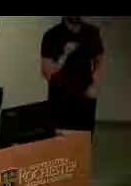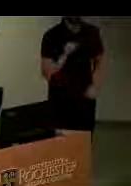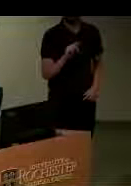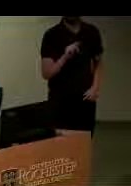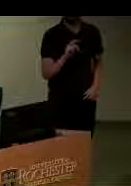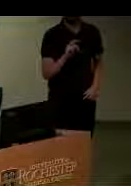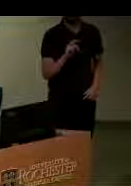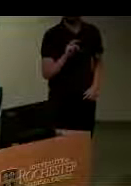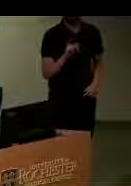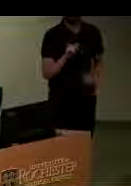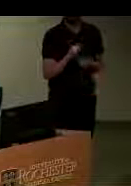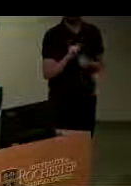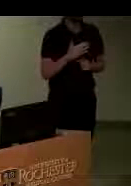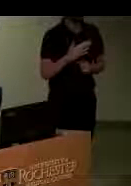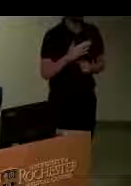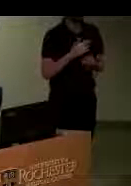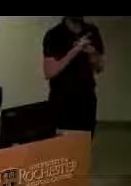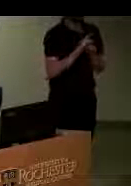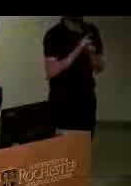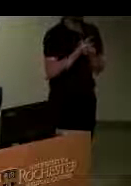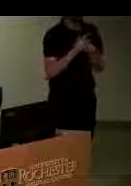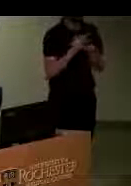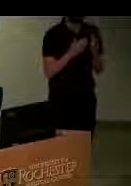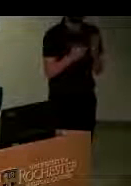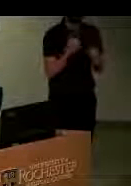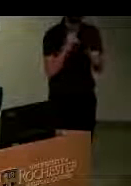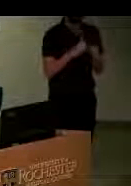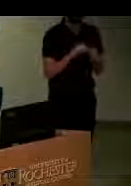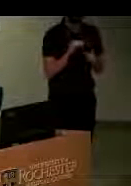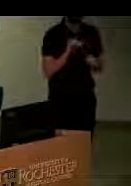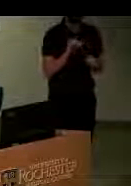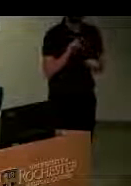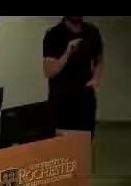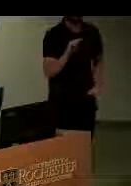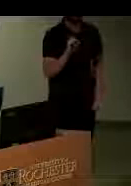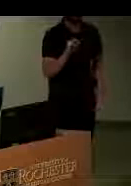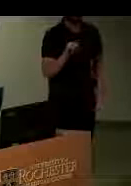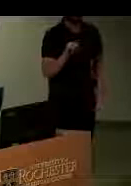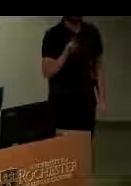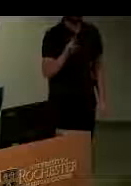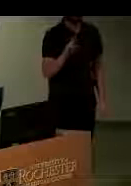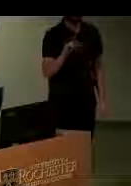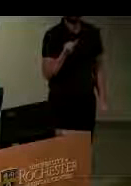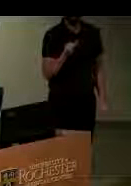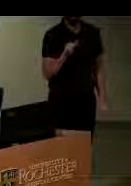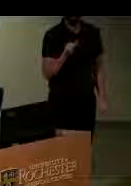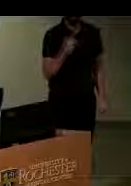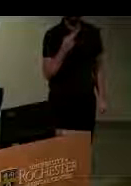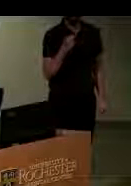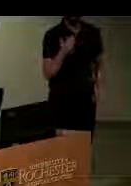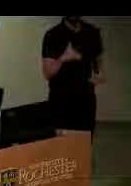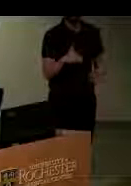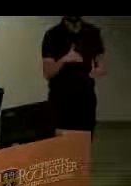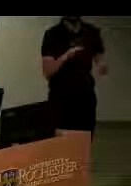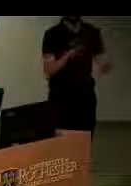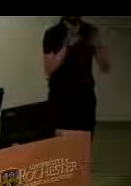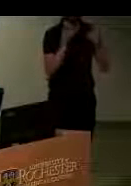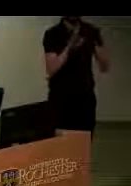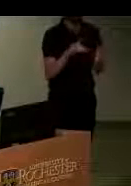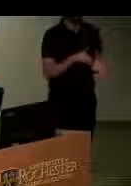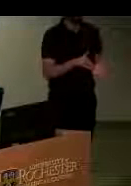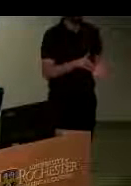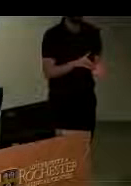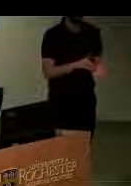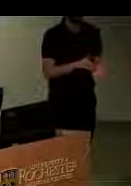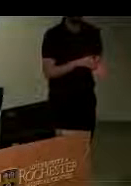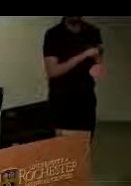as my mentor, and I don't know how many of you remember Milton Luria, but he was a wonderful physician